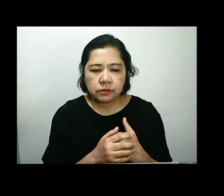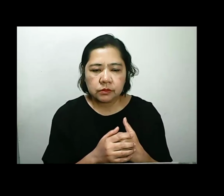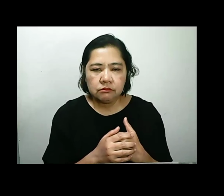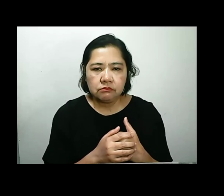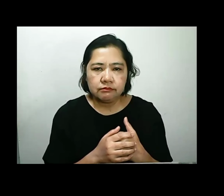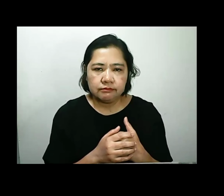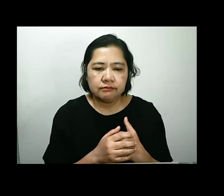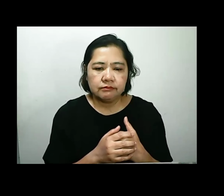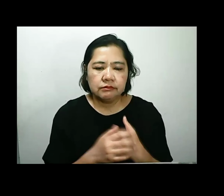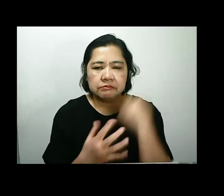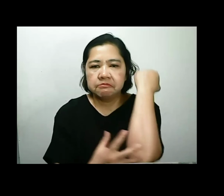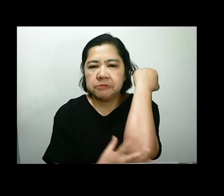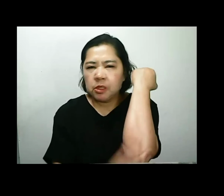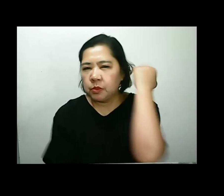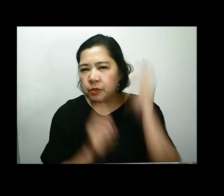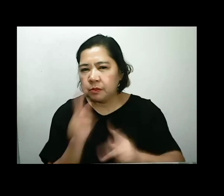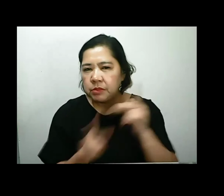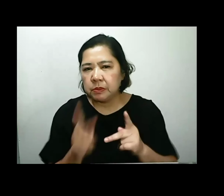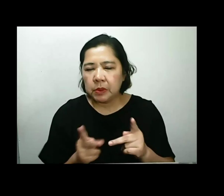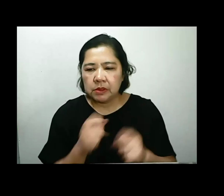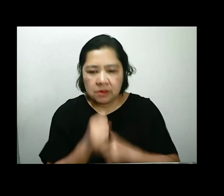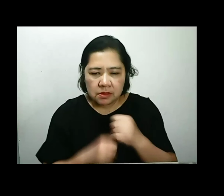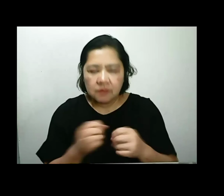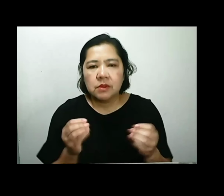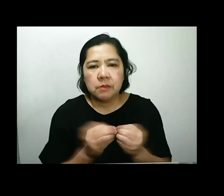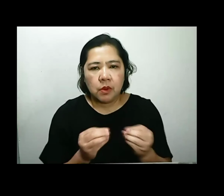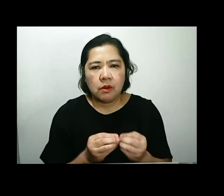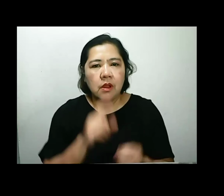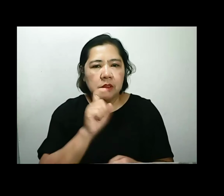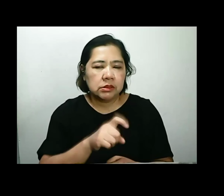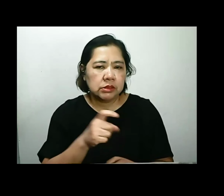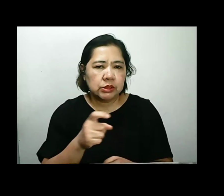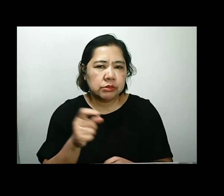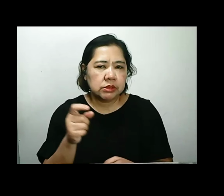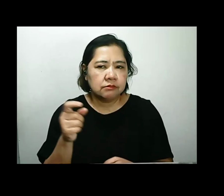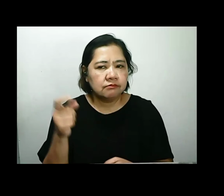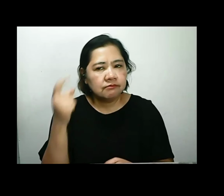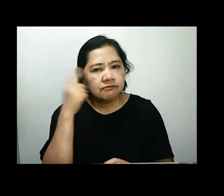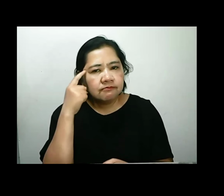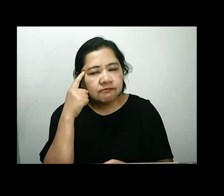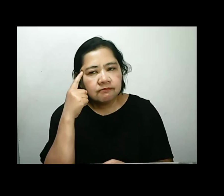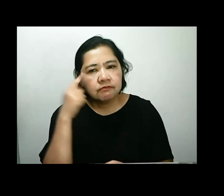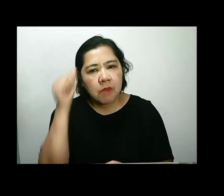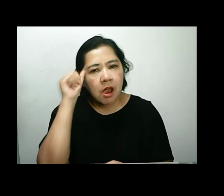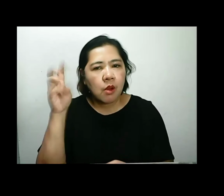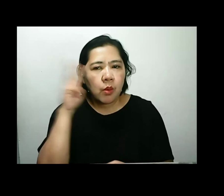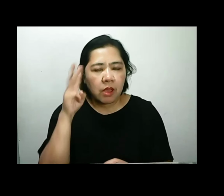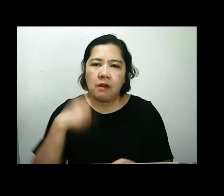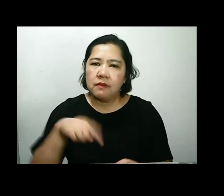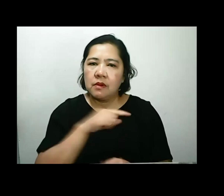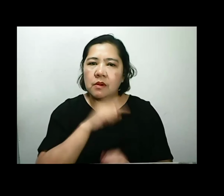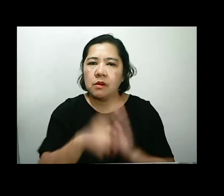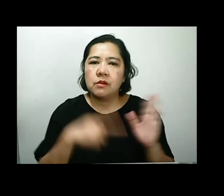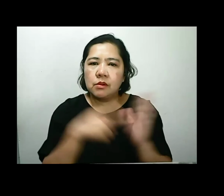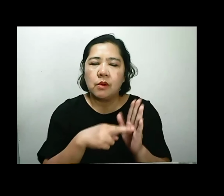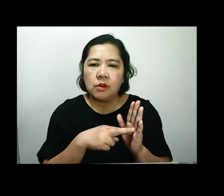And so I think we have to be conscious of our role in the production of inequality